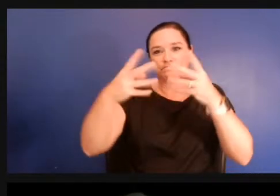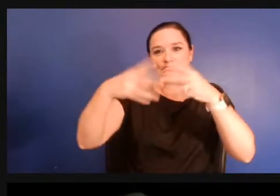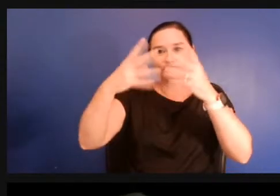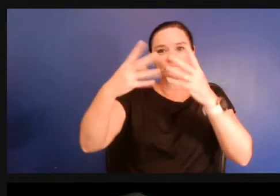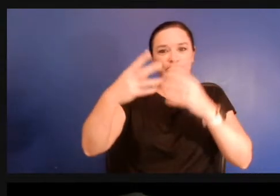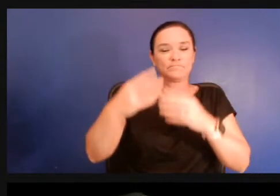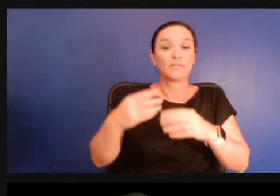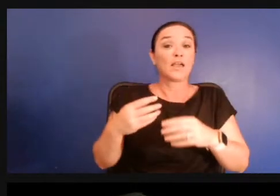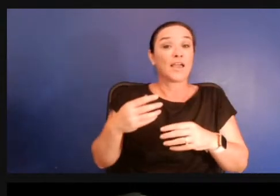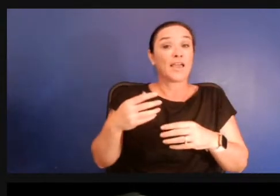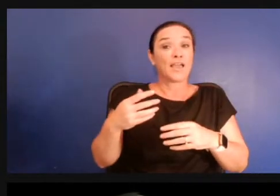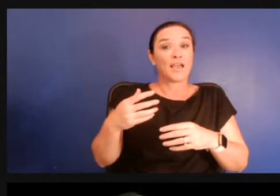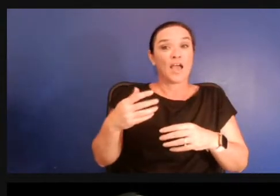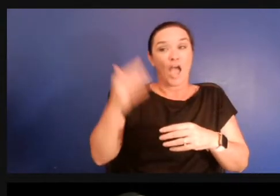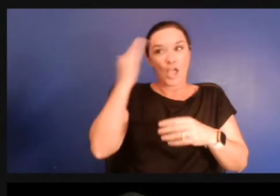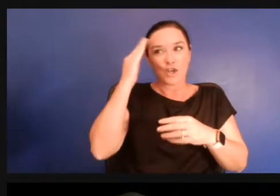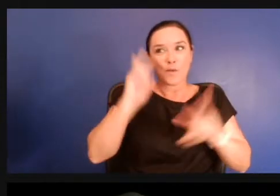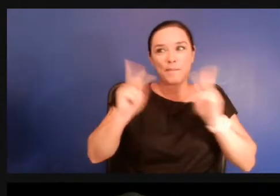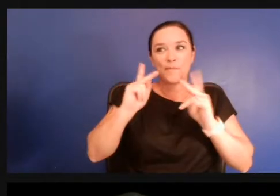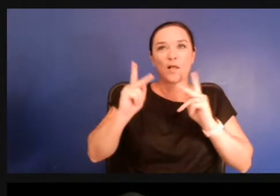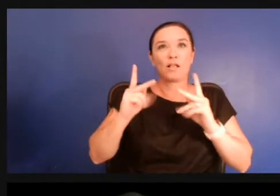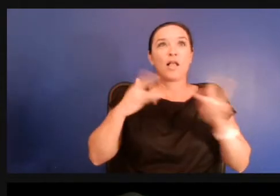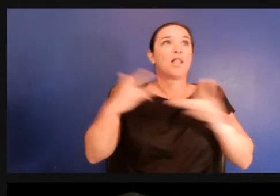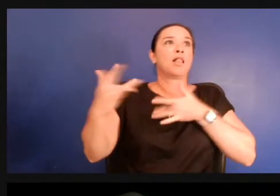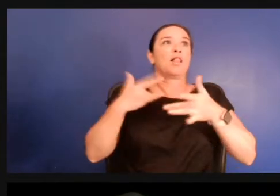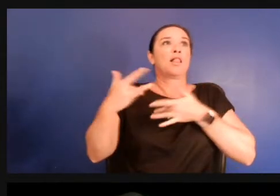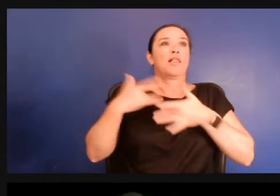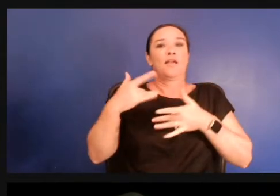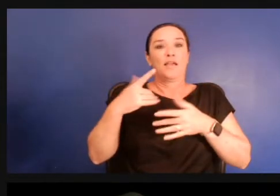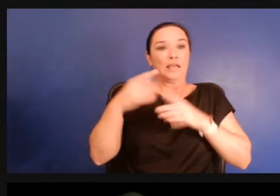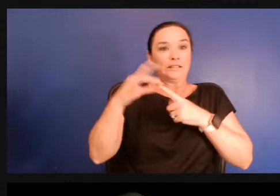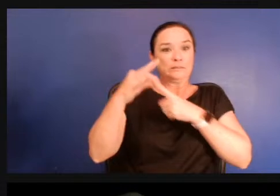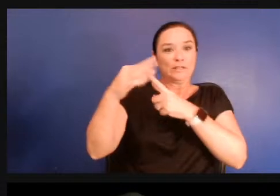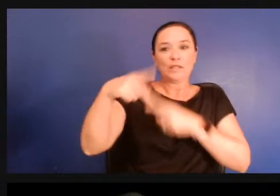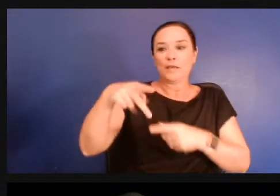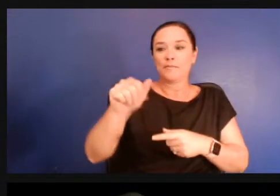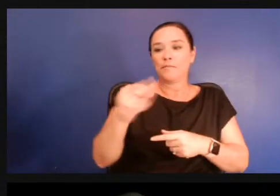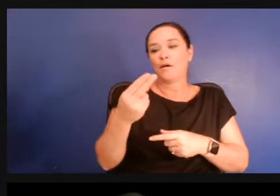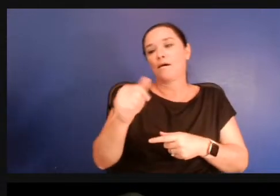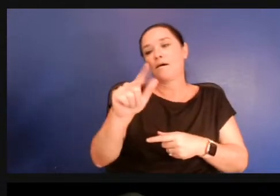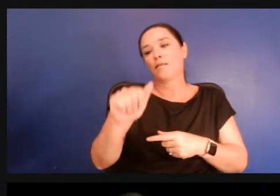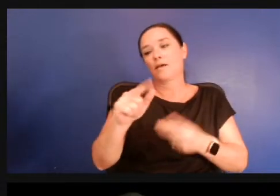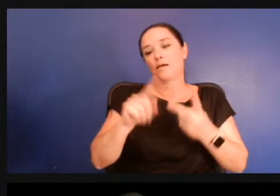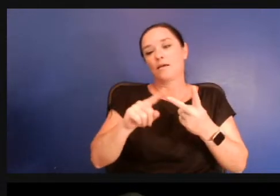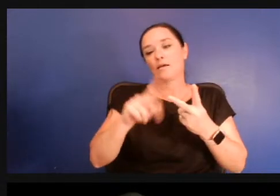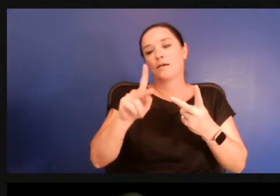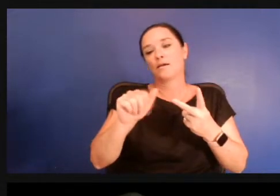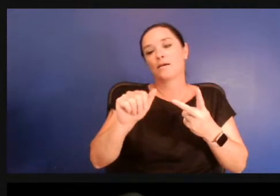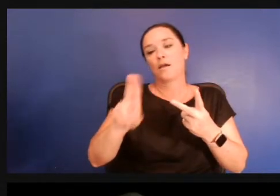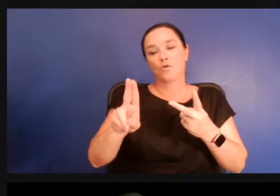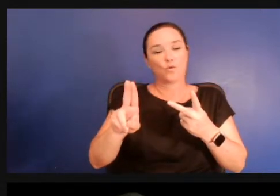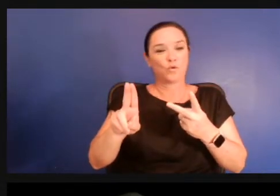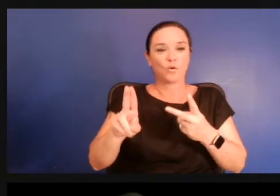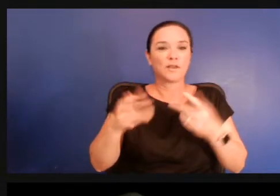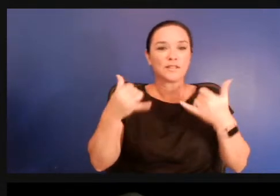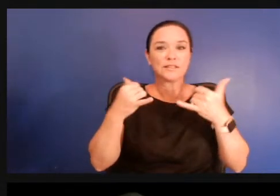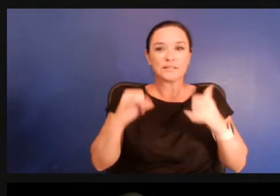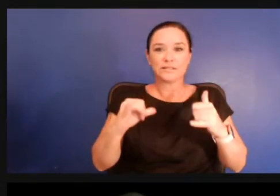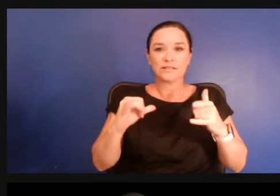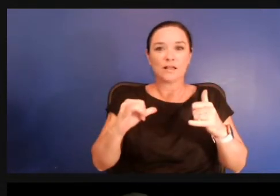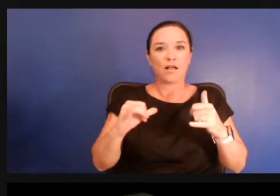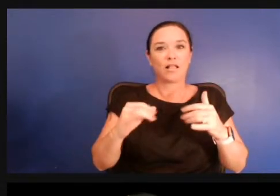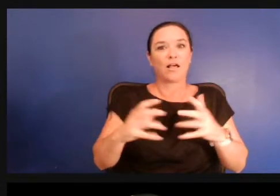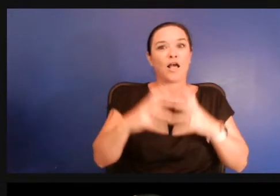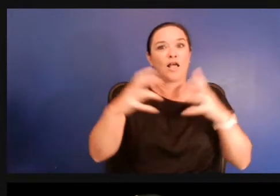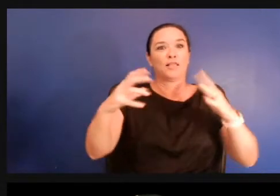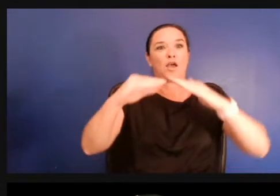great concern continually to people in Pāhala and Ka'u, there's still a long way. There's the distance between Hilo and Volcano